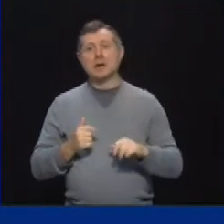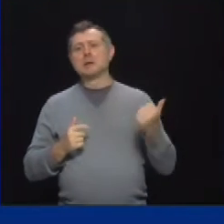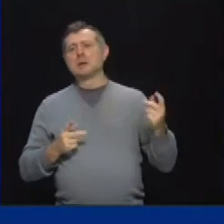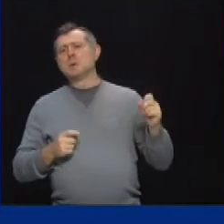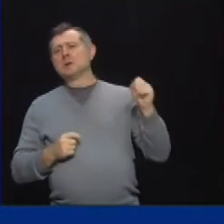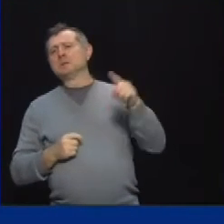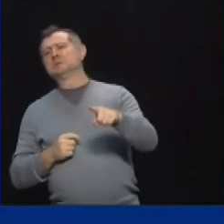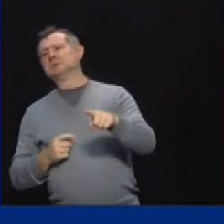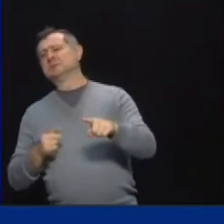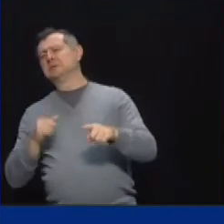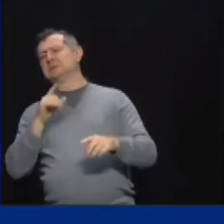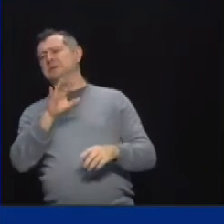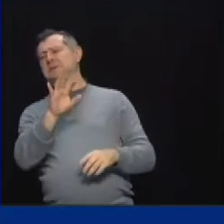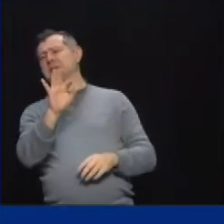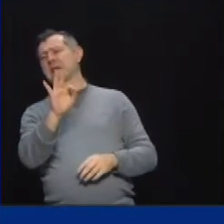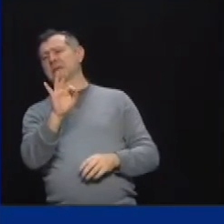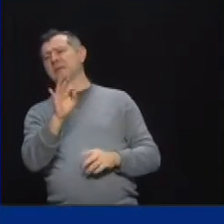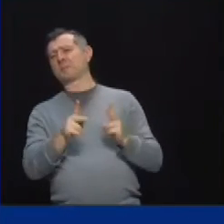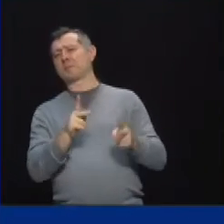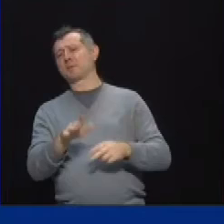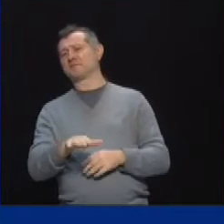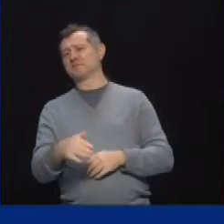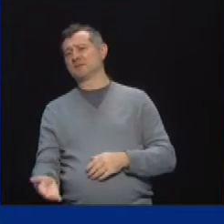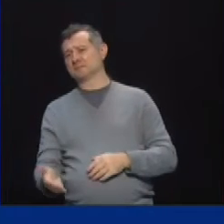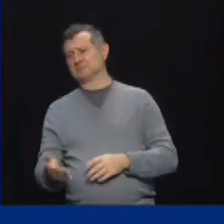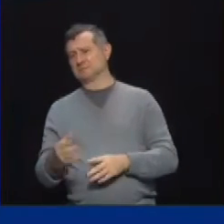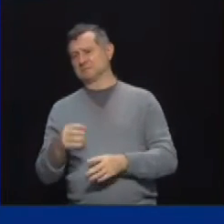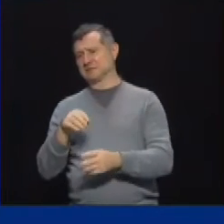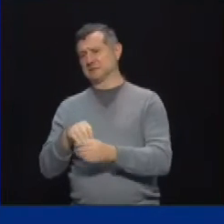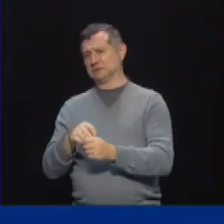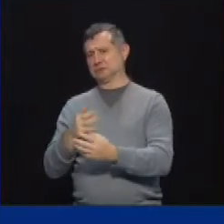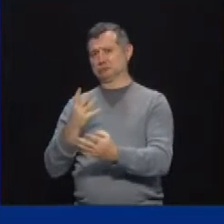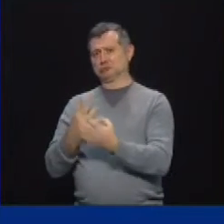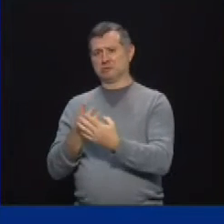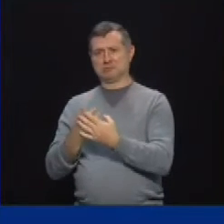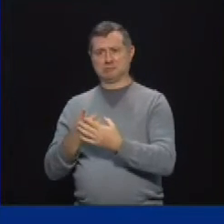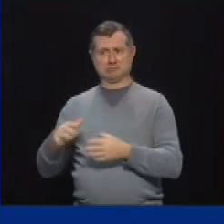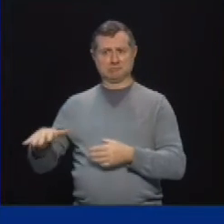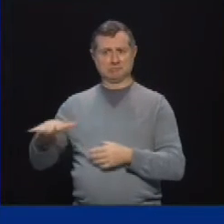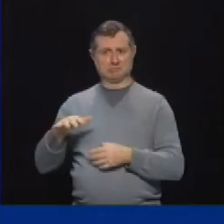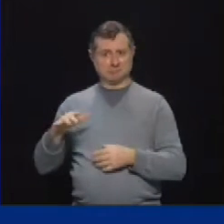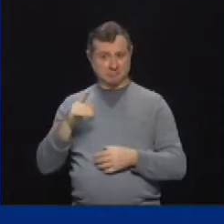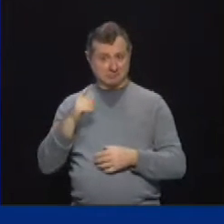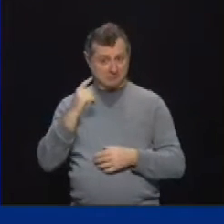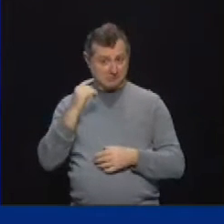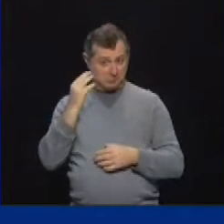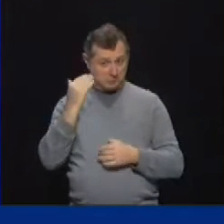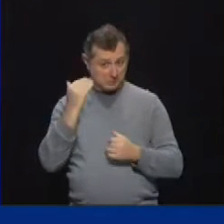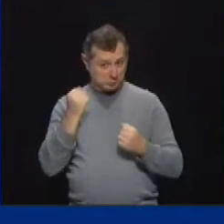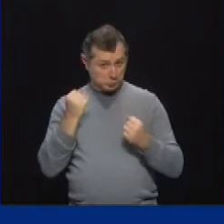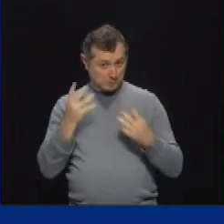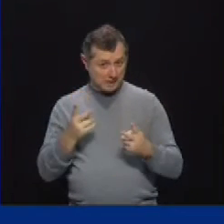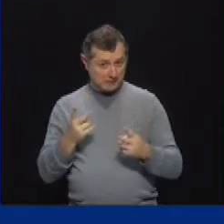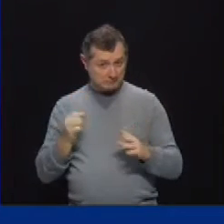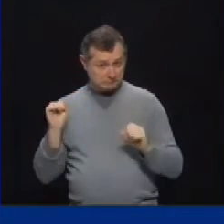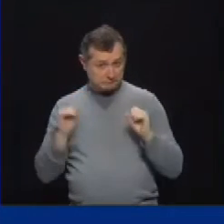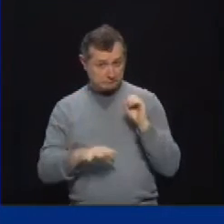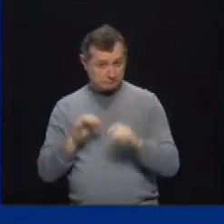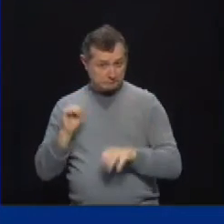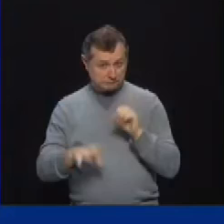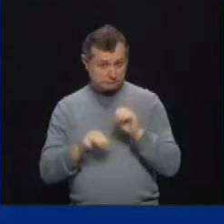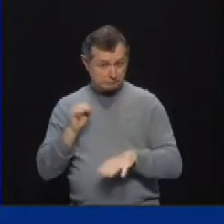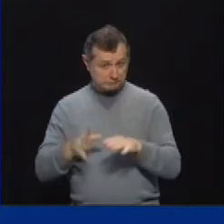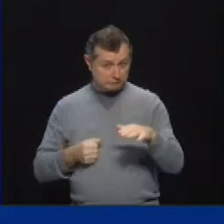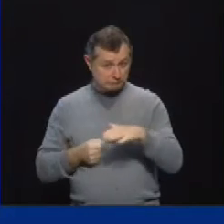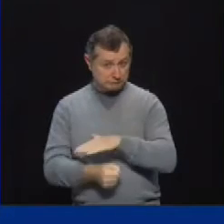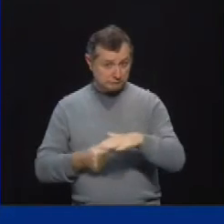that the legislature passed, the Less is More Act, that would help alleviate overcrowding by letting people who are held on technical parole violations be released. Will